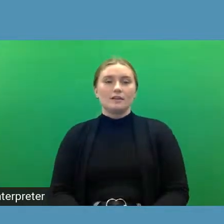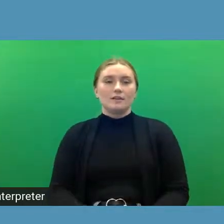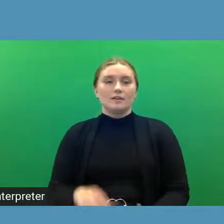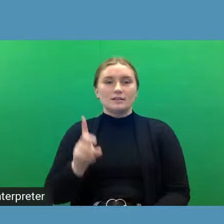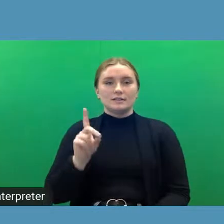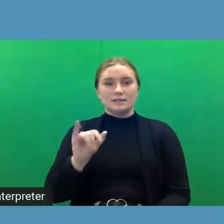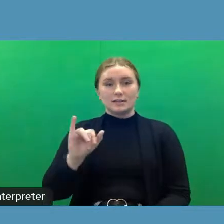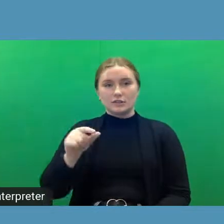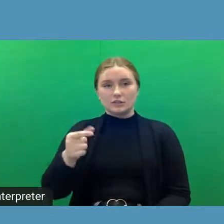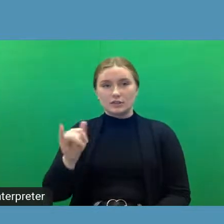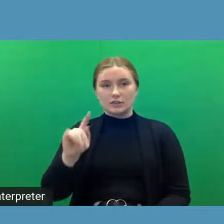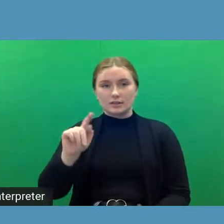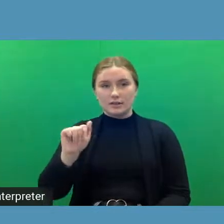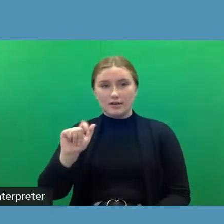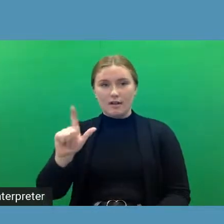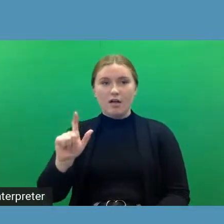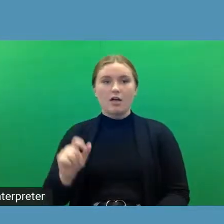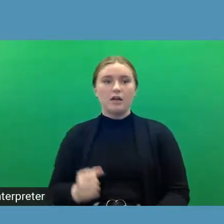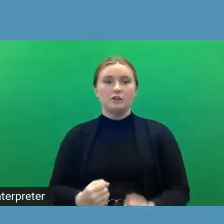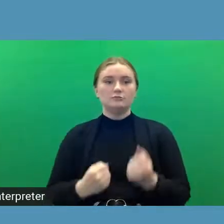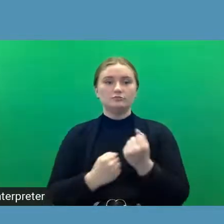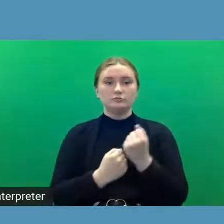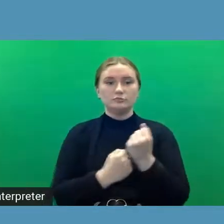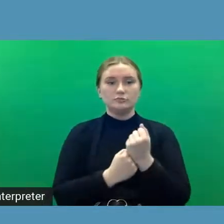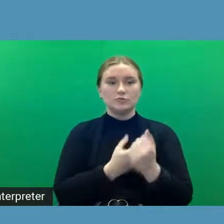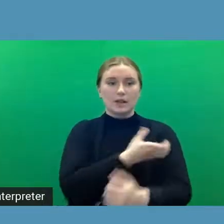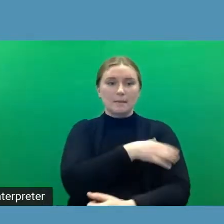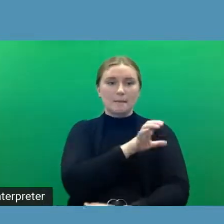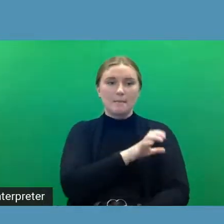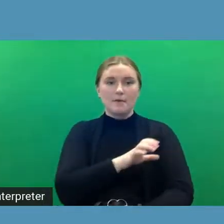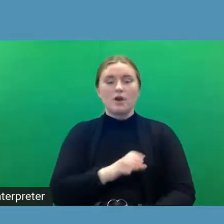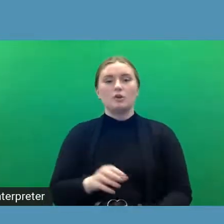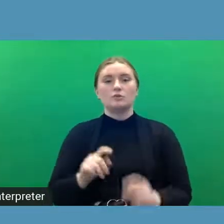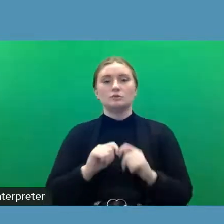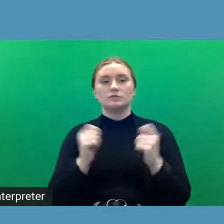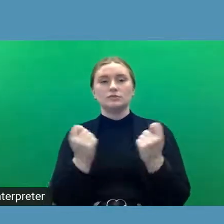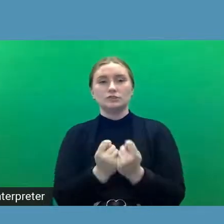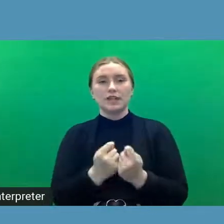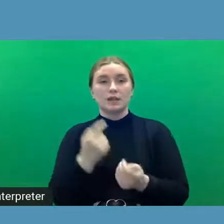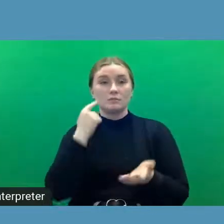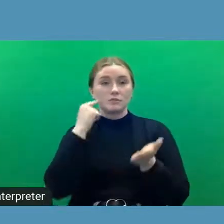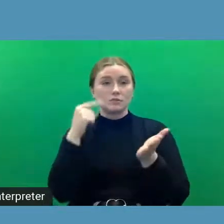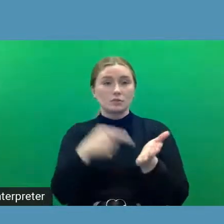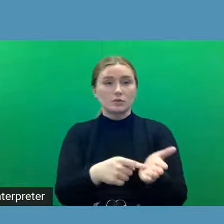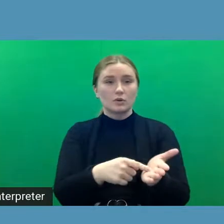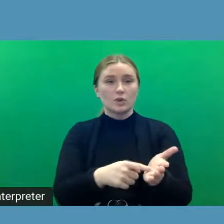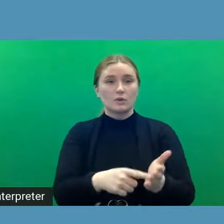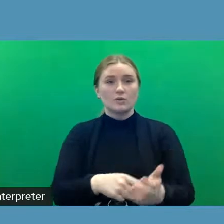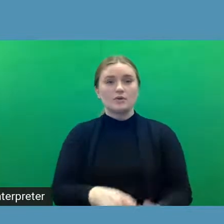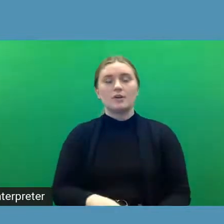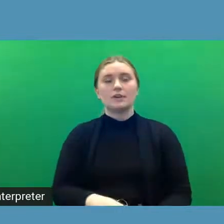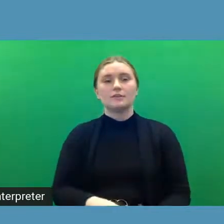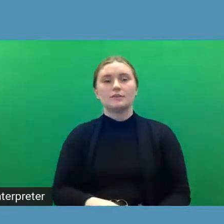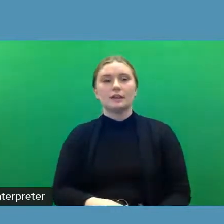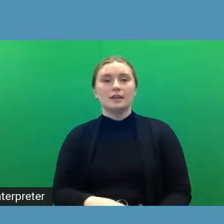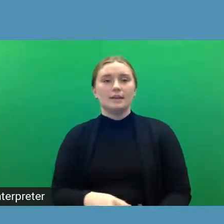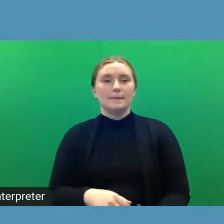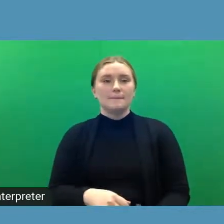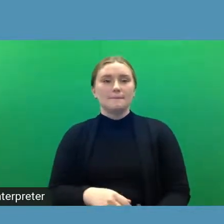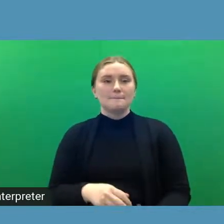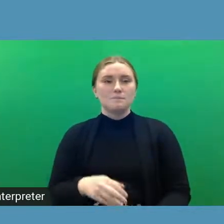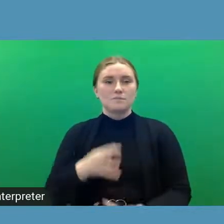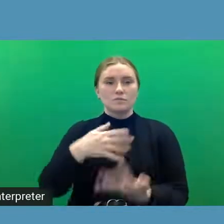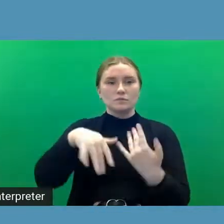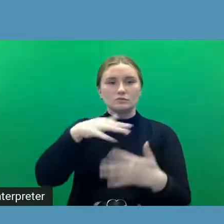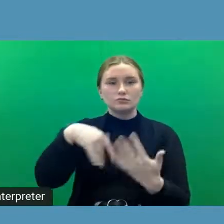chose digital accessibility and inclusion as the first module in recognition of the fact that it is often the interaction between persons